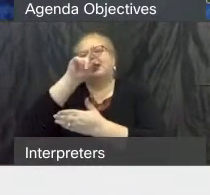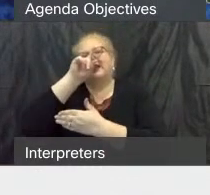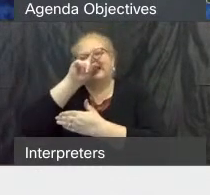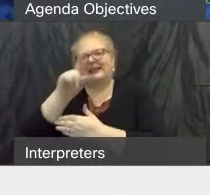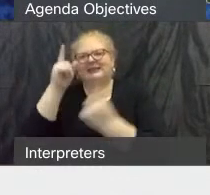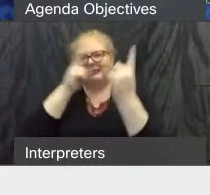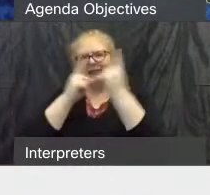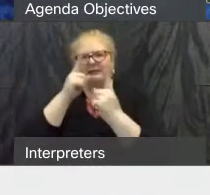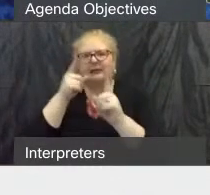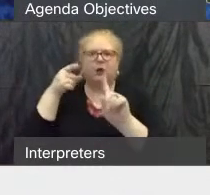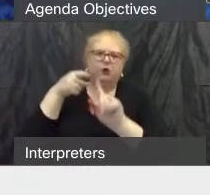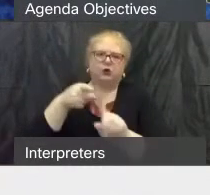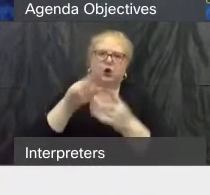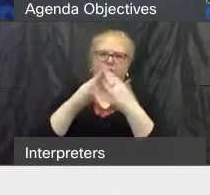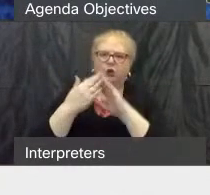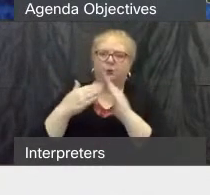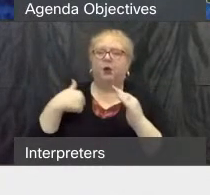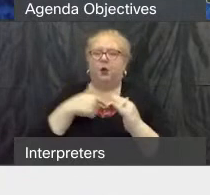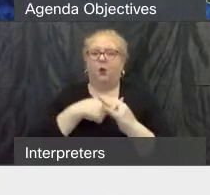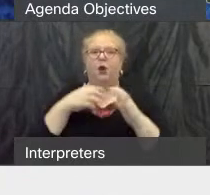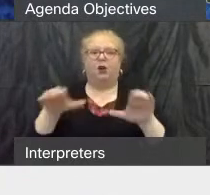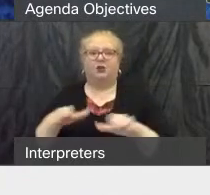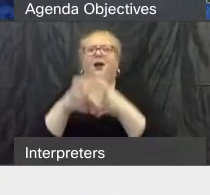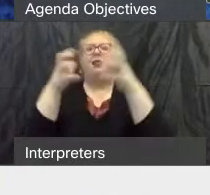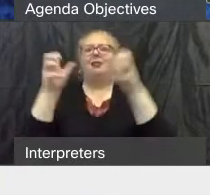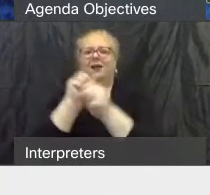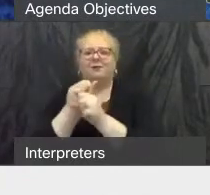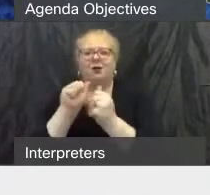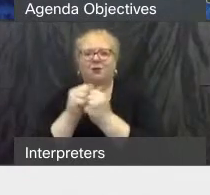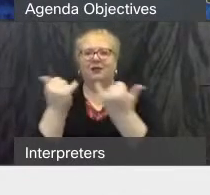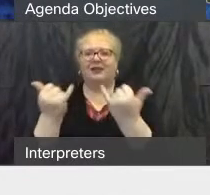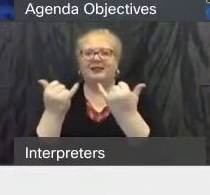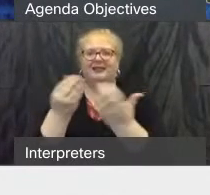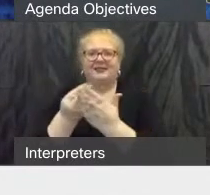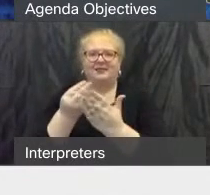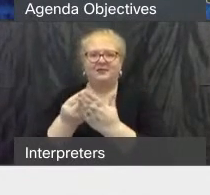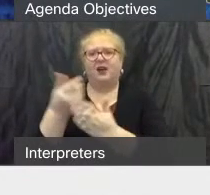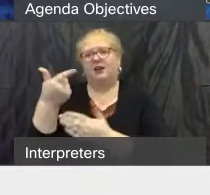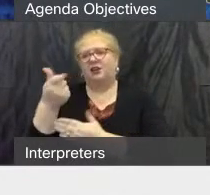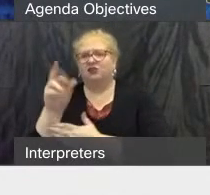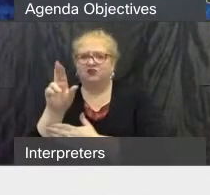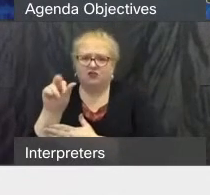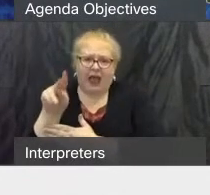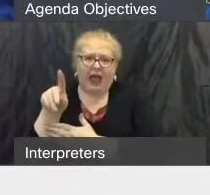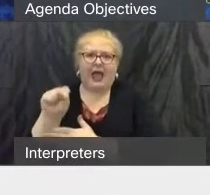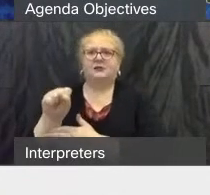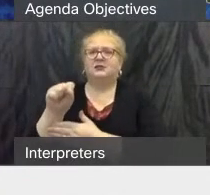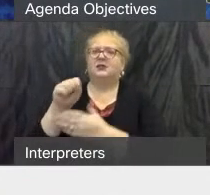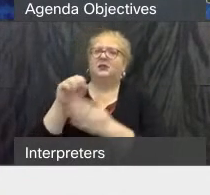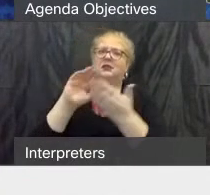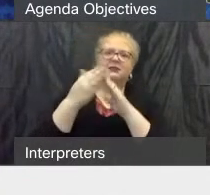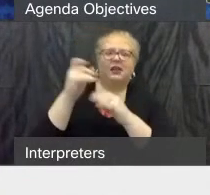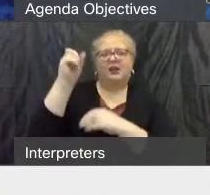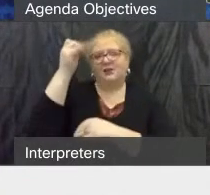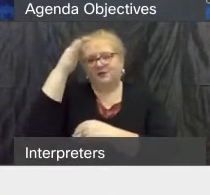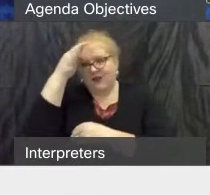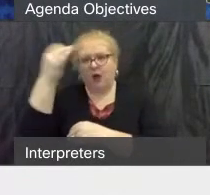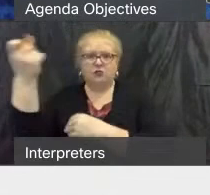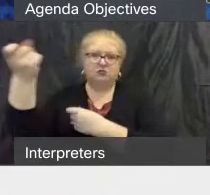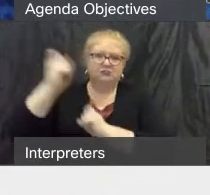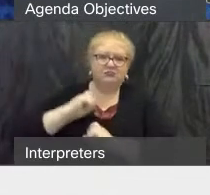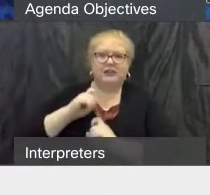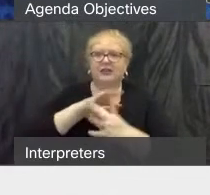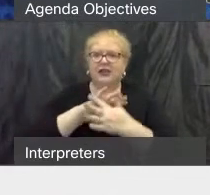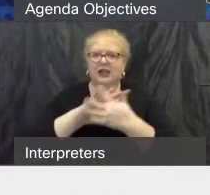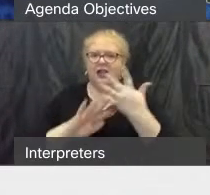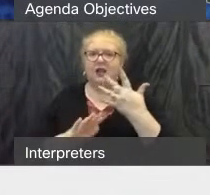well as within city funds, we're doing a lot of work with the existing funding. Clearly, we know the city board, the intent was